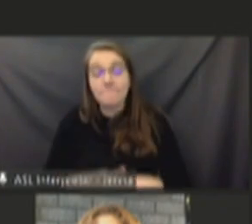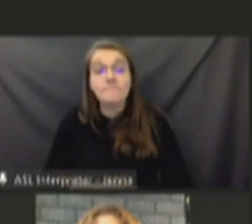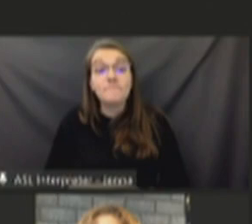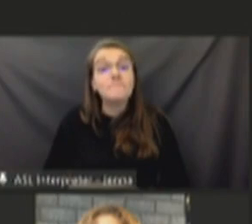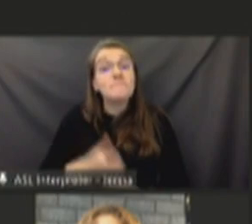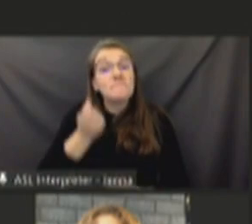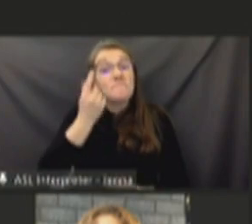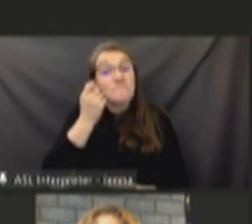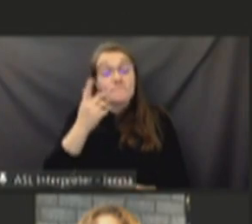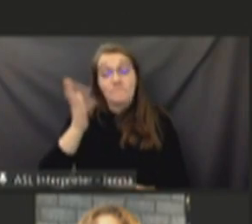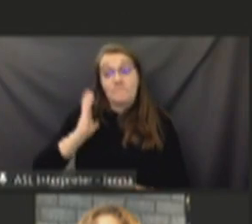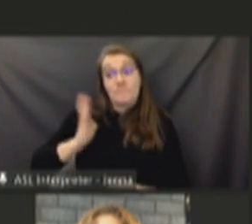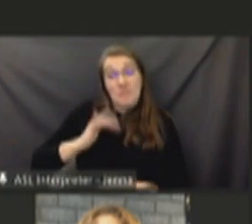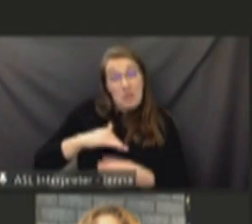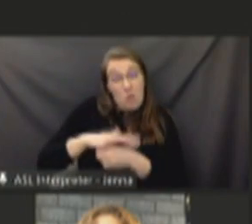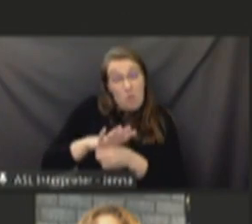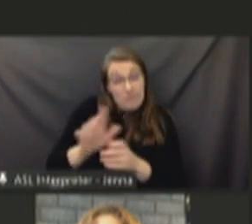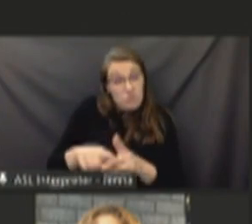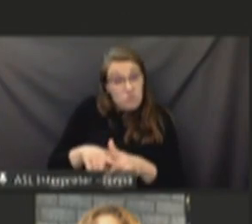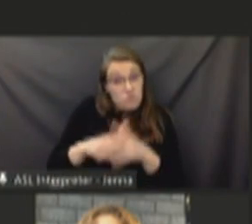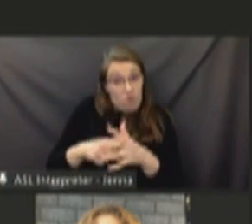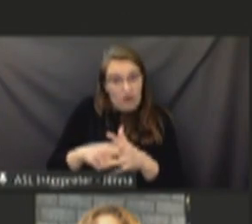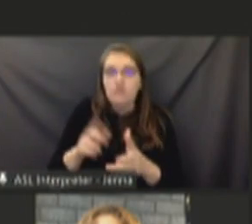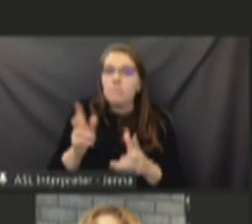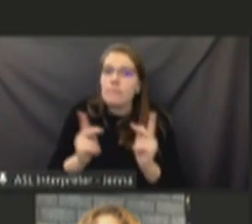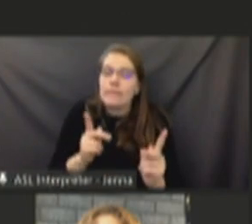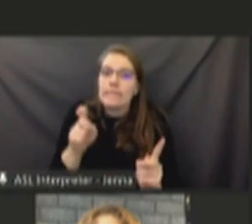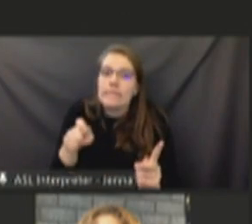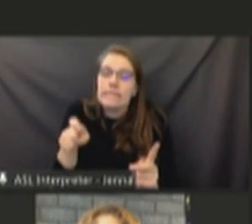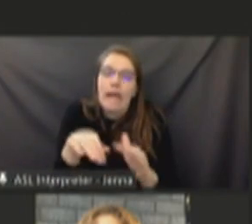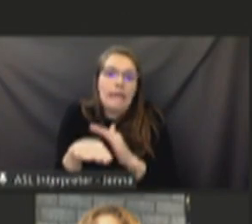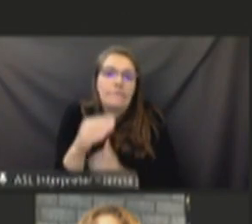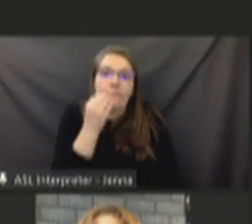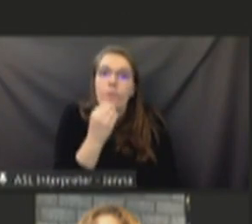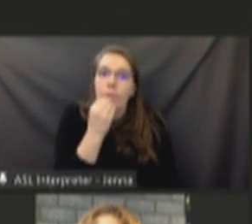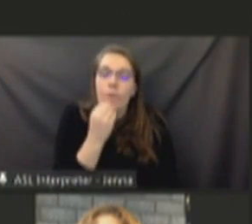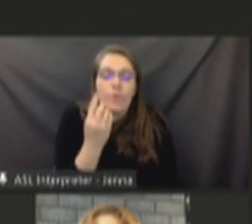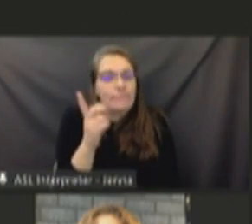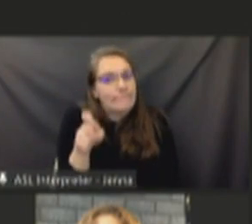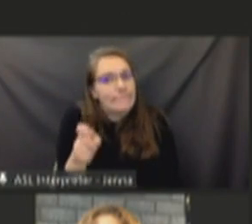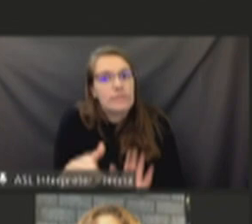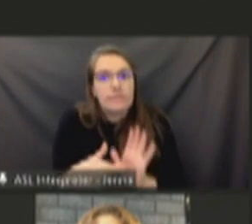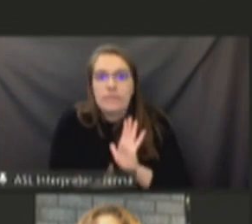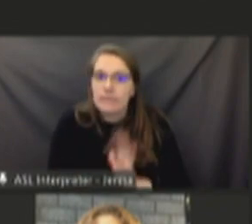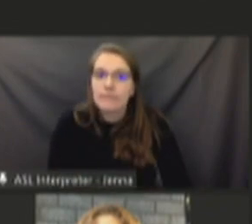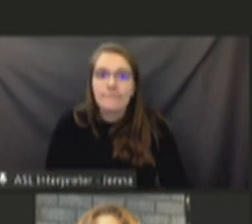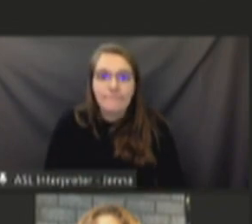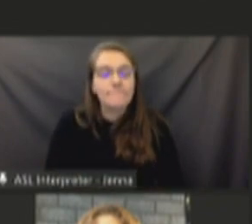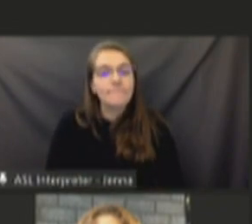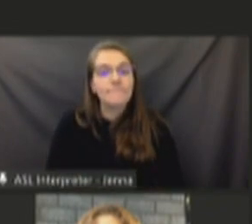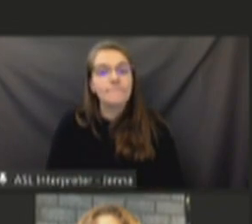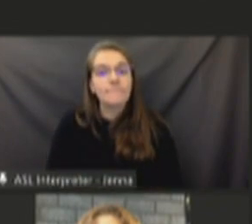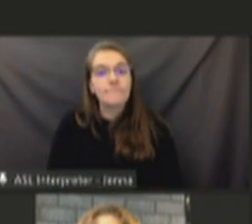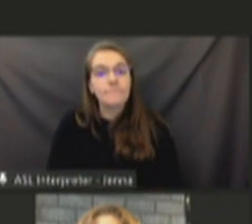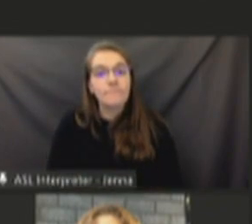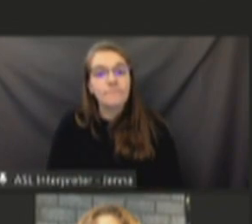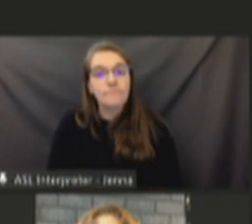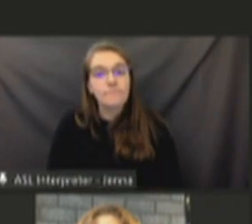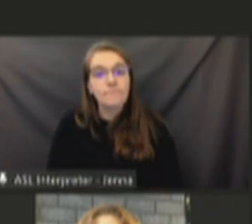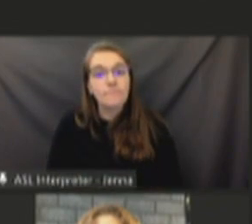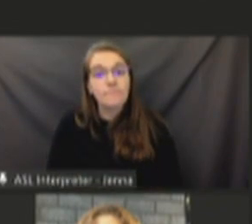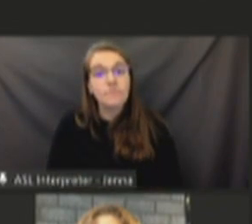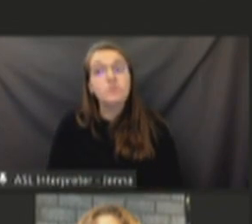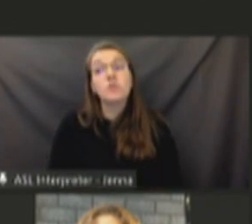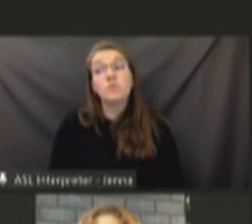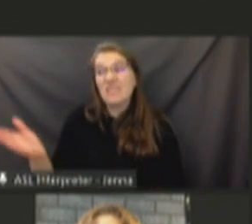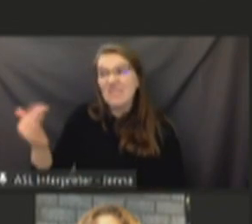of the pandemic, people really needed access to food, right? And so we brought the Office of Food Access to